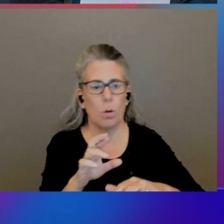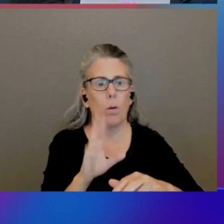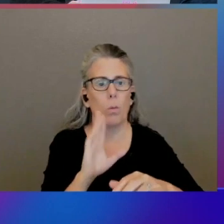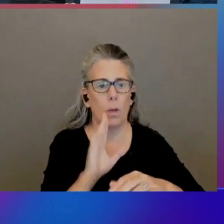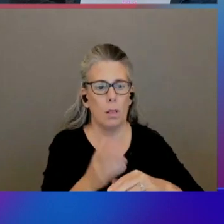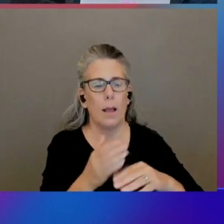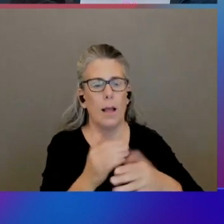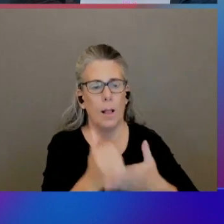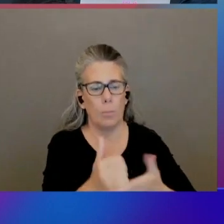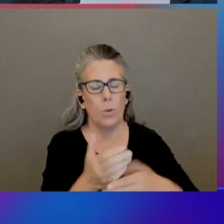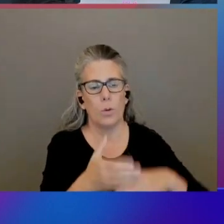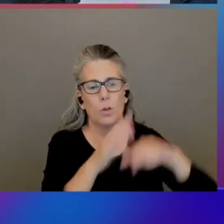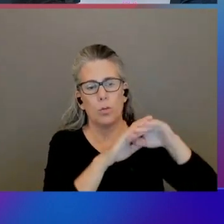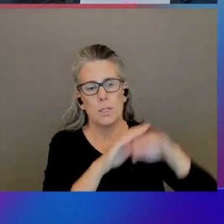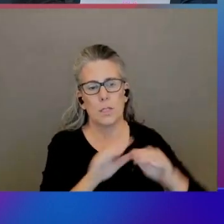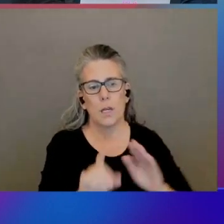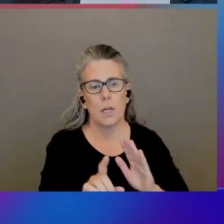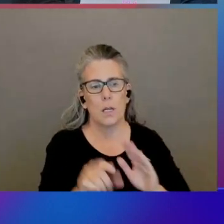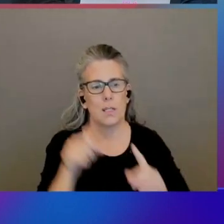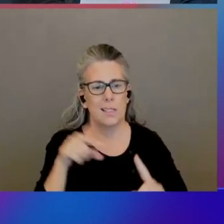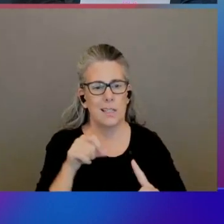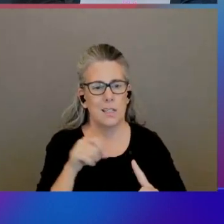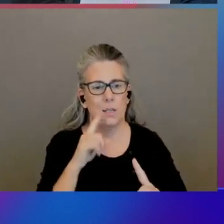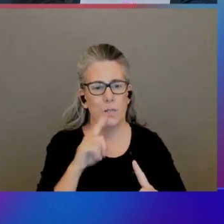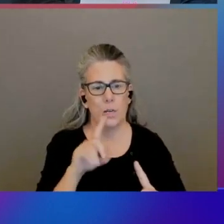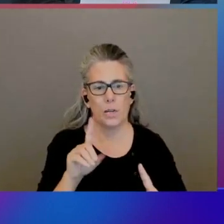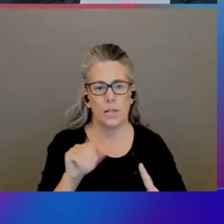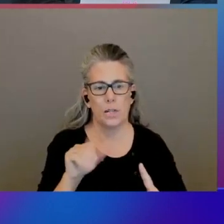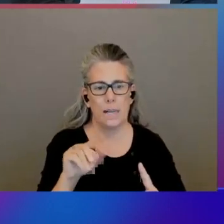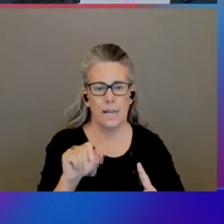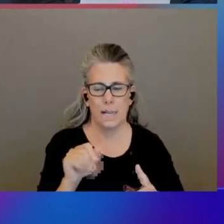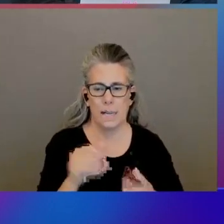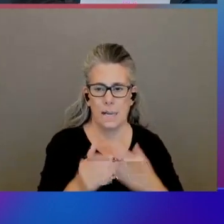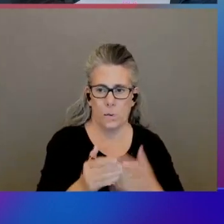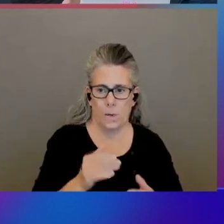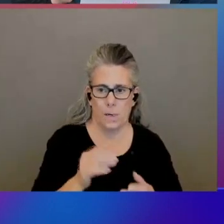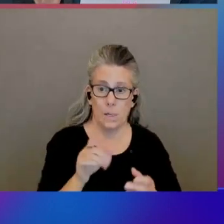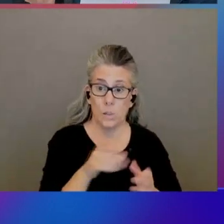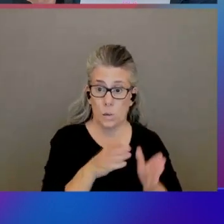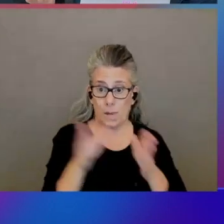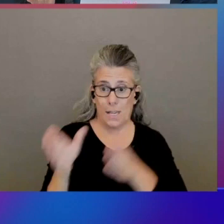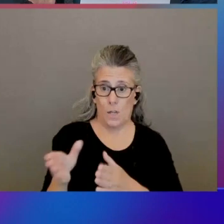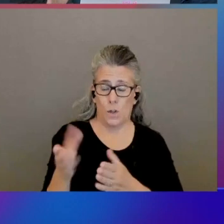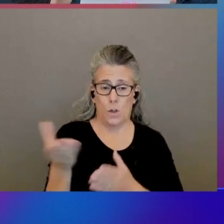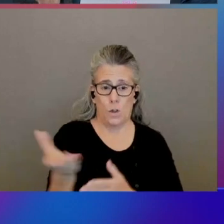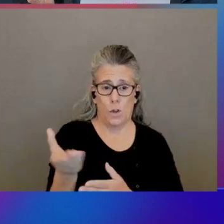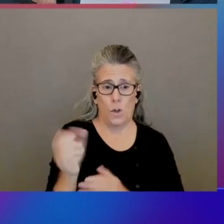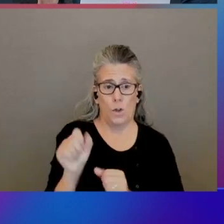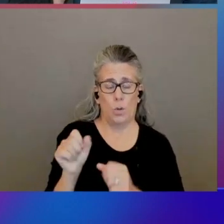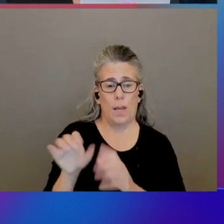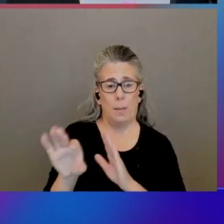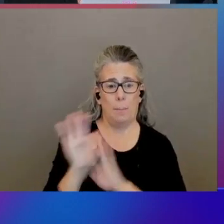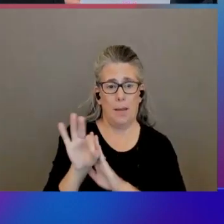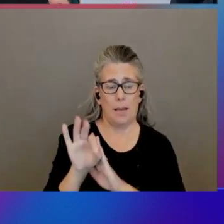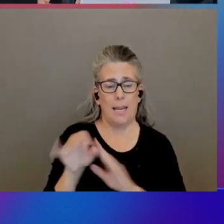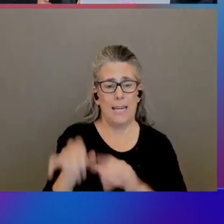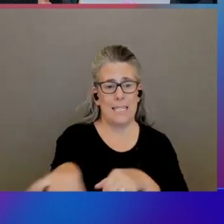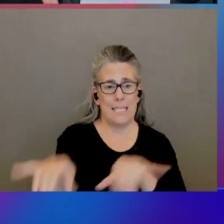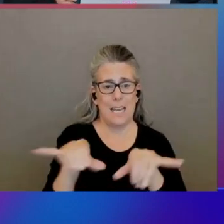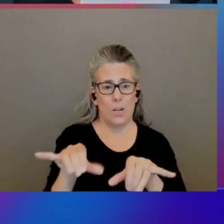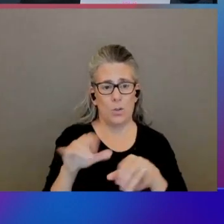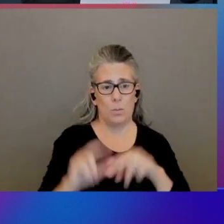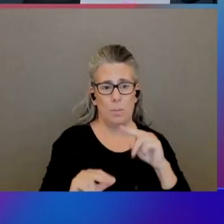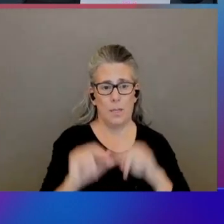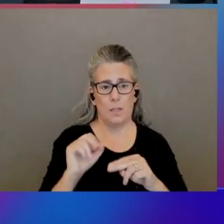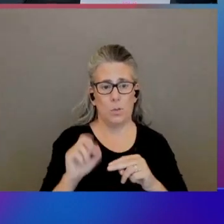anyways. So here you can kind of choose a standard build or a quick build, just depending on how comprehensive you want that training to be.